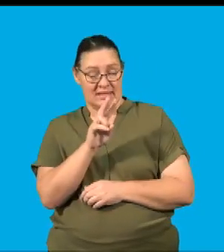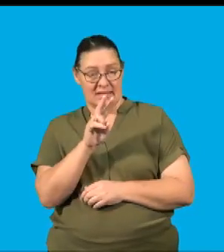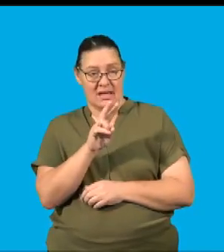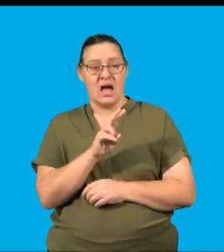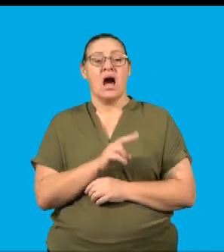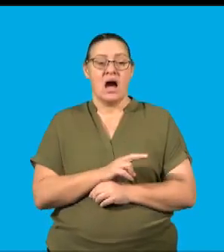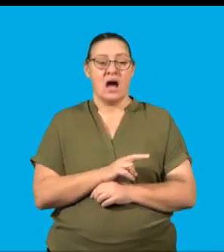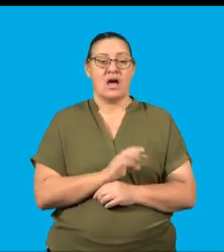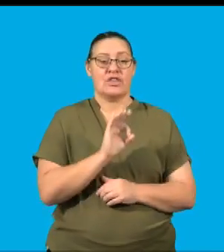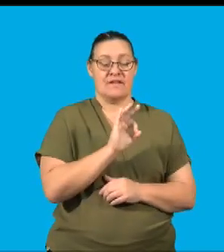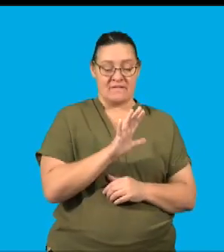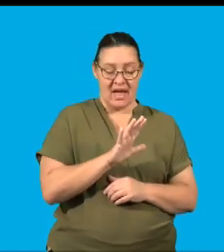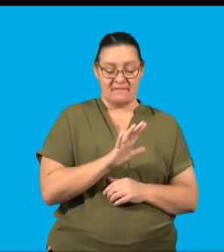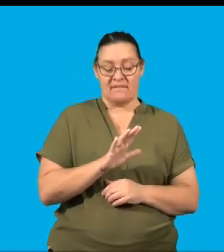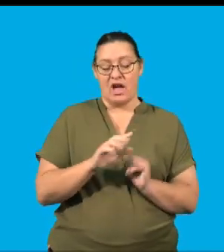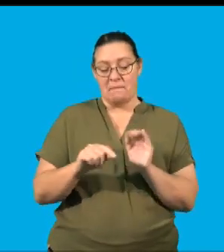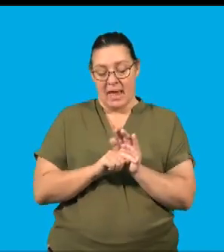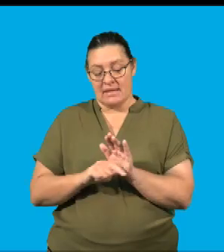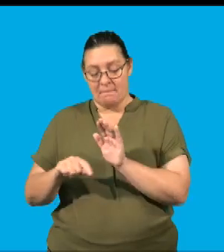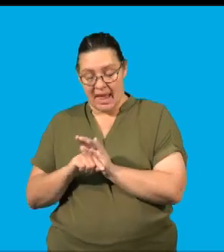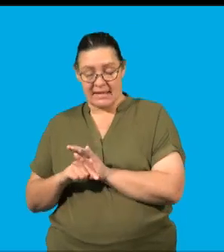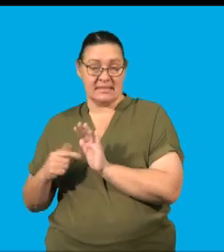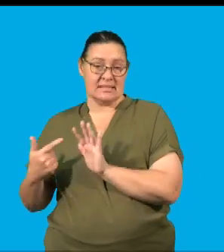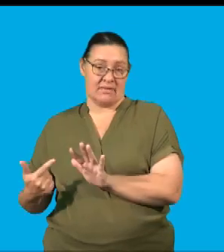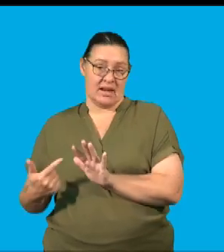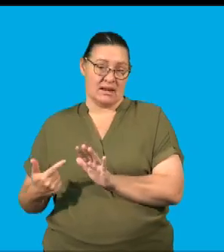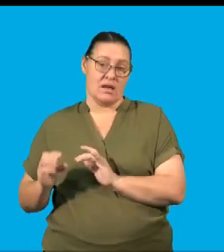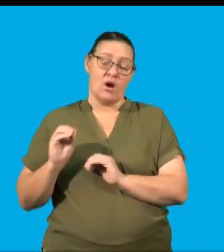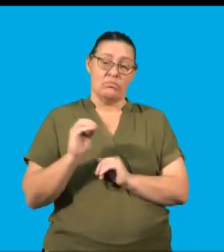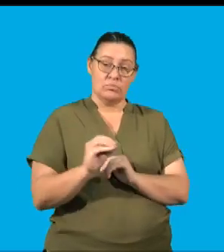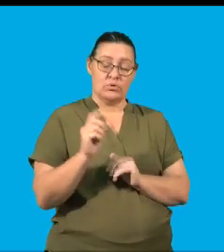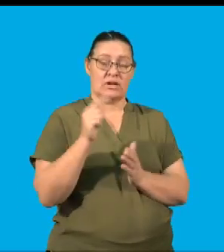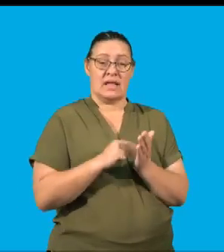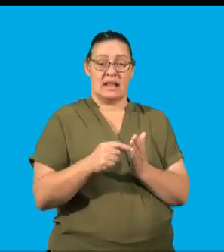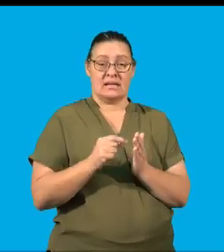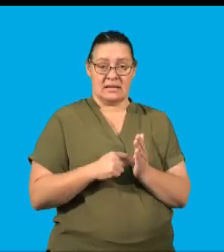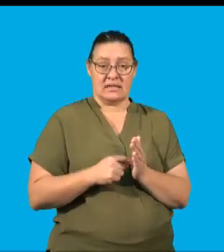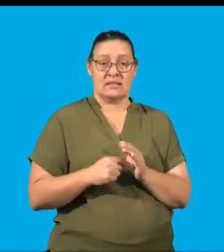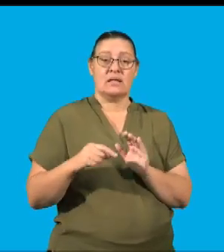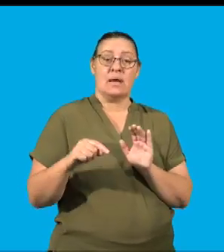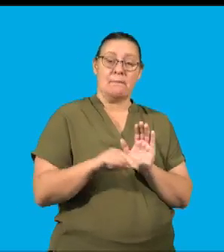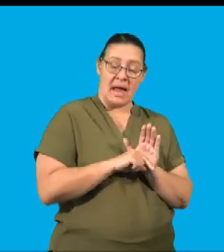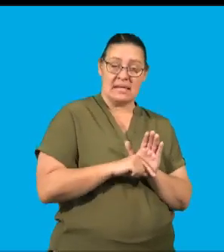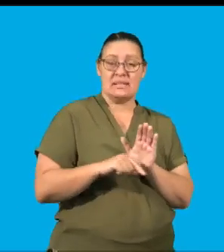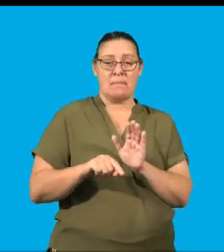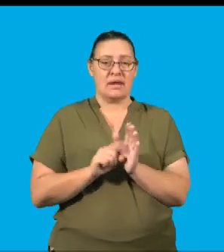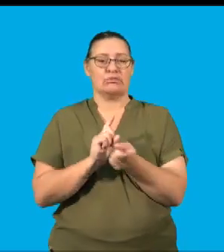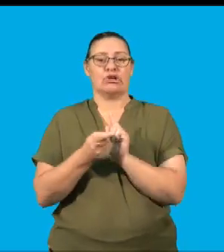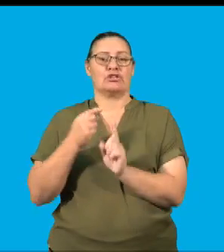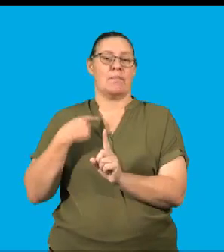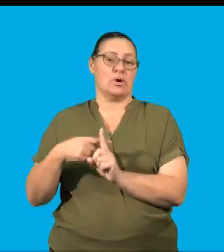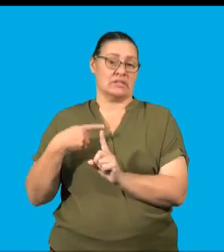35 minus 7. If you punch this in your calculator, minus and minus will change and